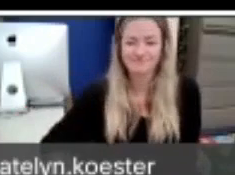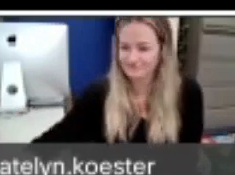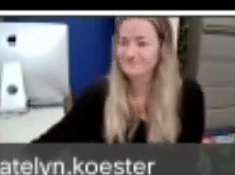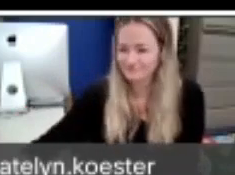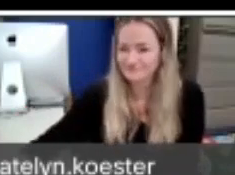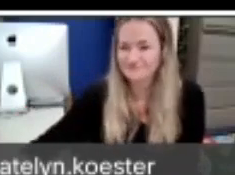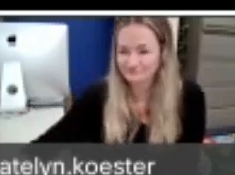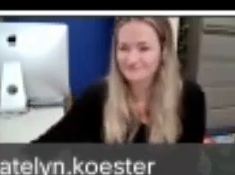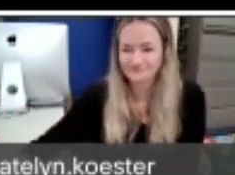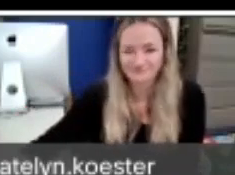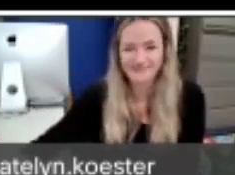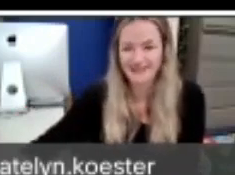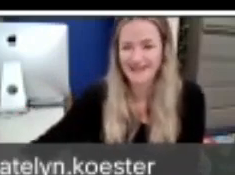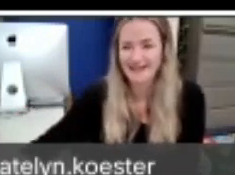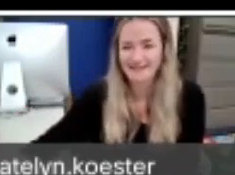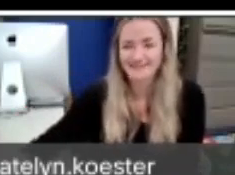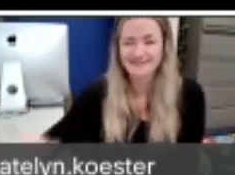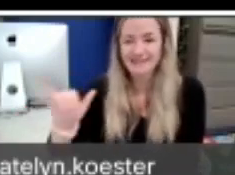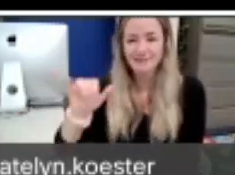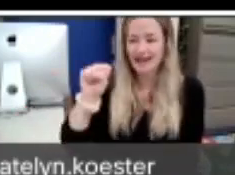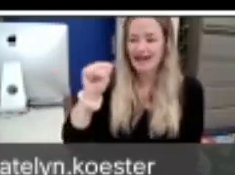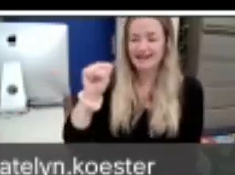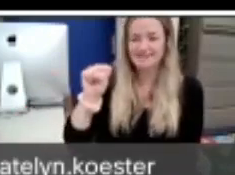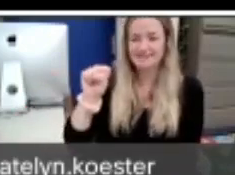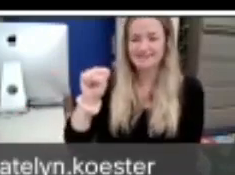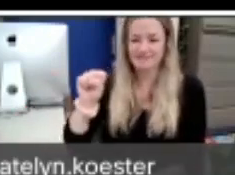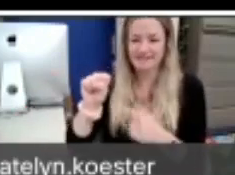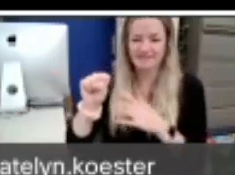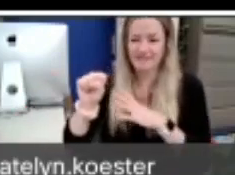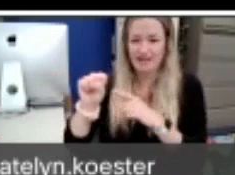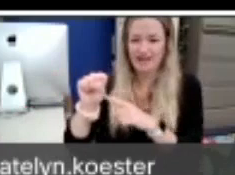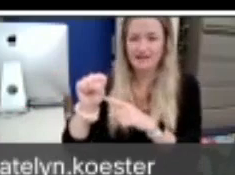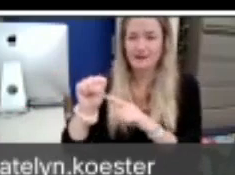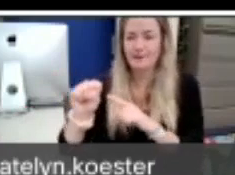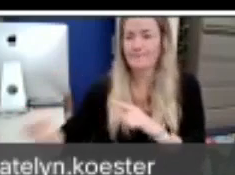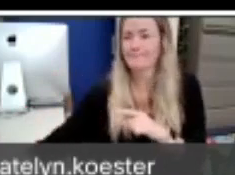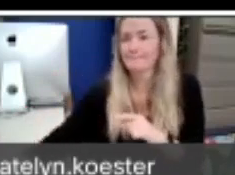on the inside, but it should be in front of you. Mm-hmm. Same with S.